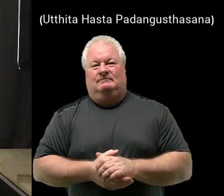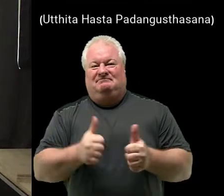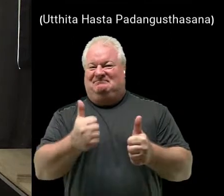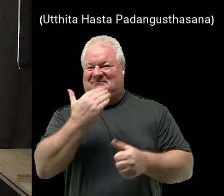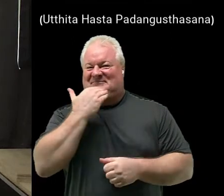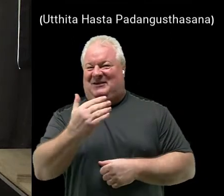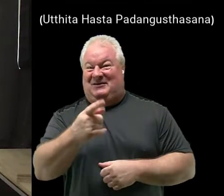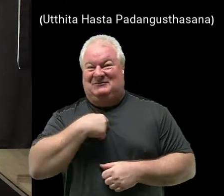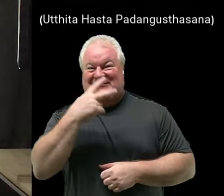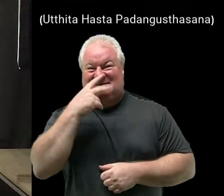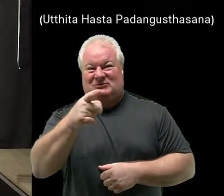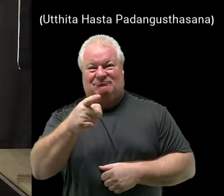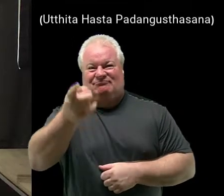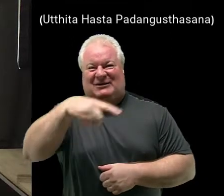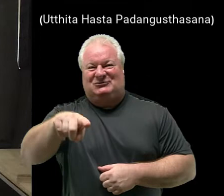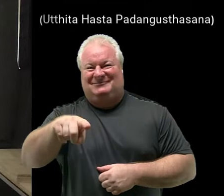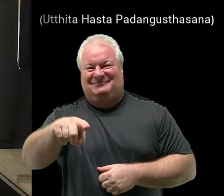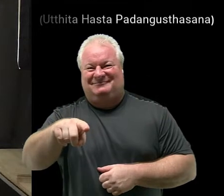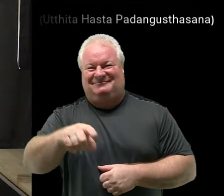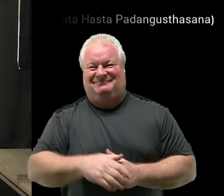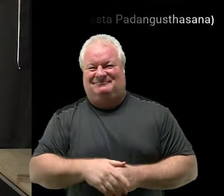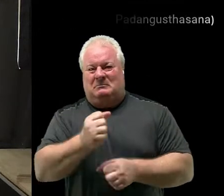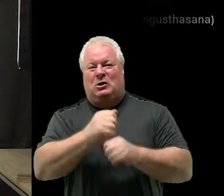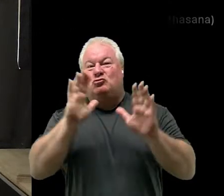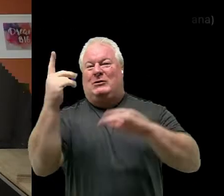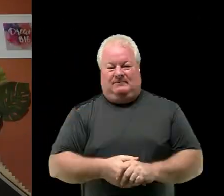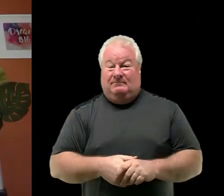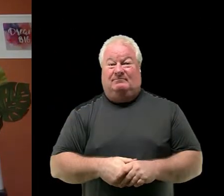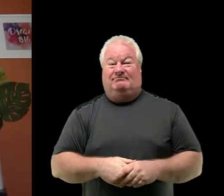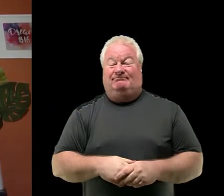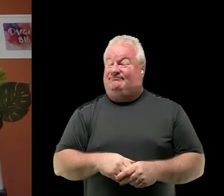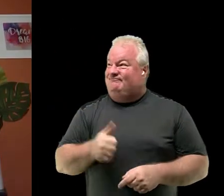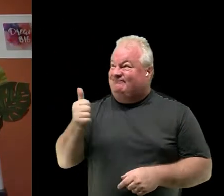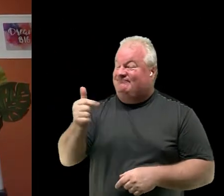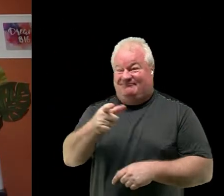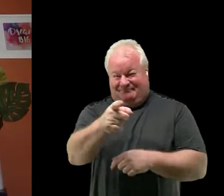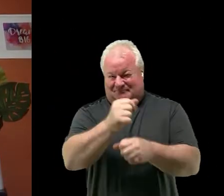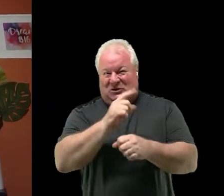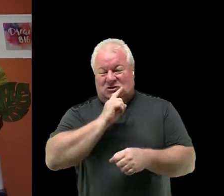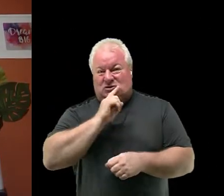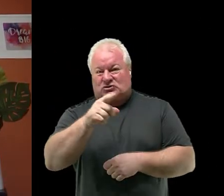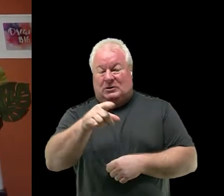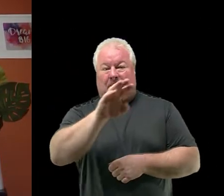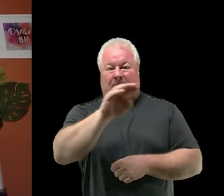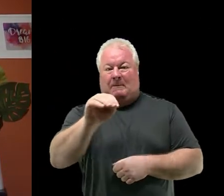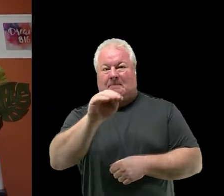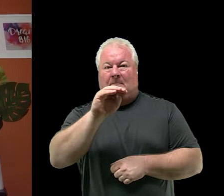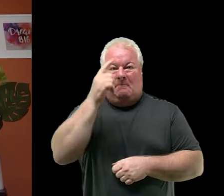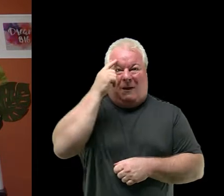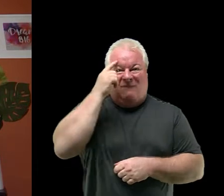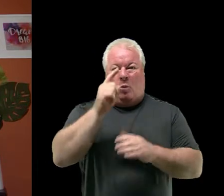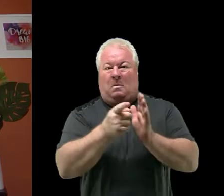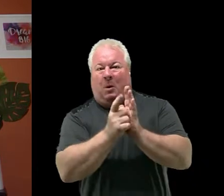Thank you. I will see you next week. Make it a great day. Make sure you give the mindful moment